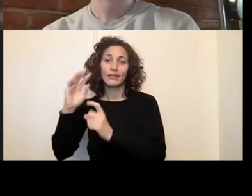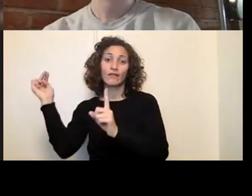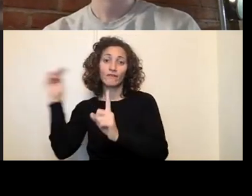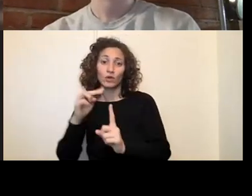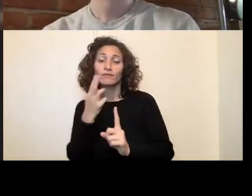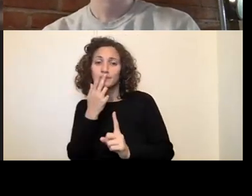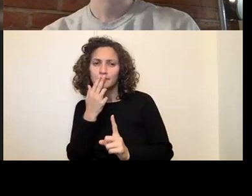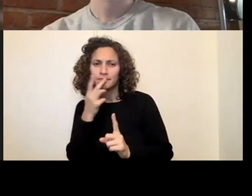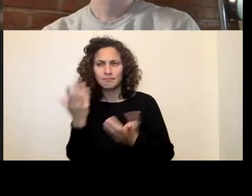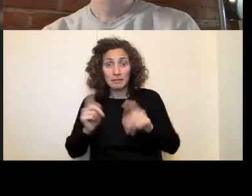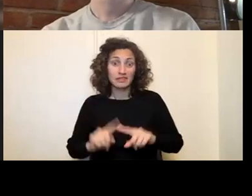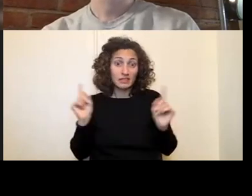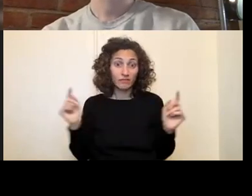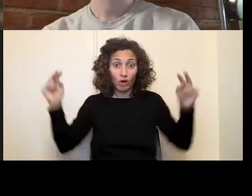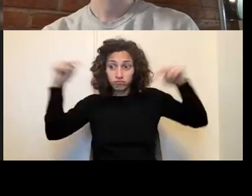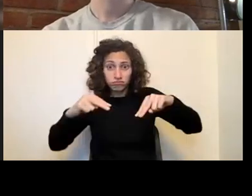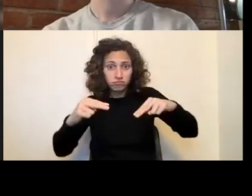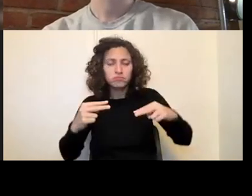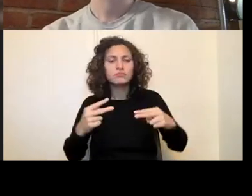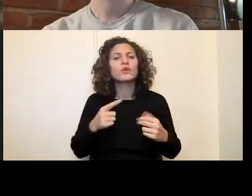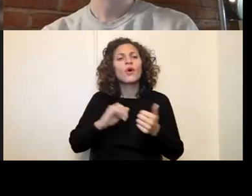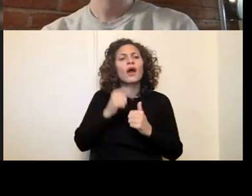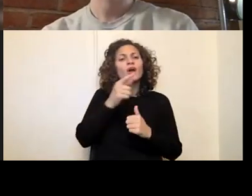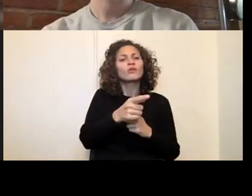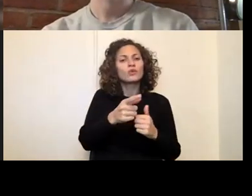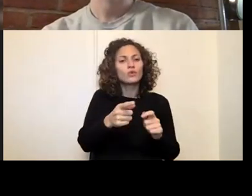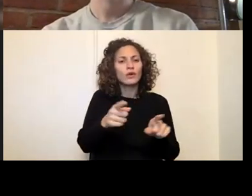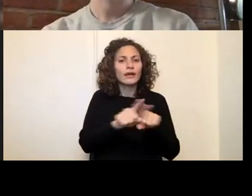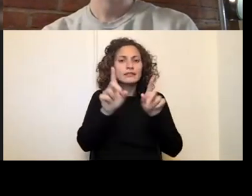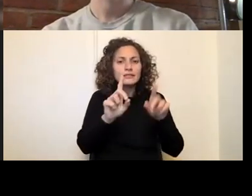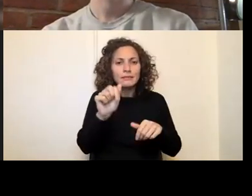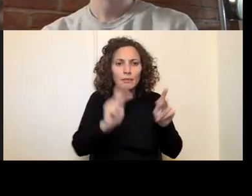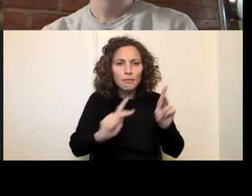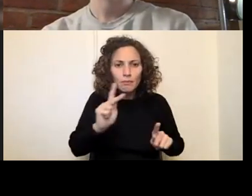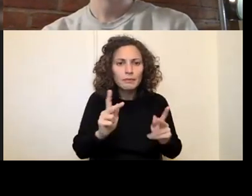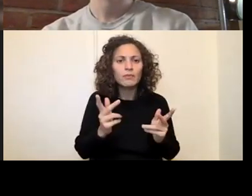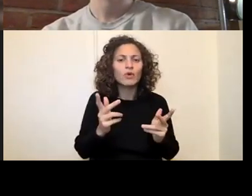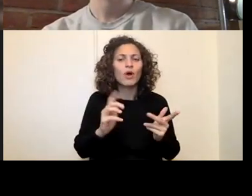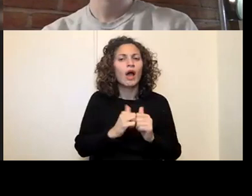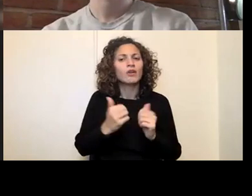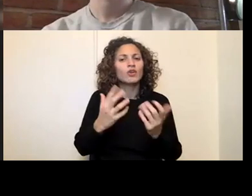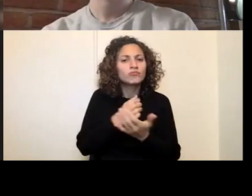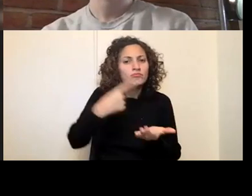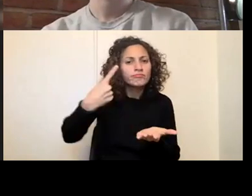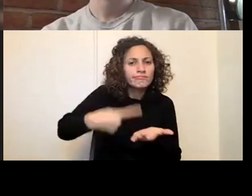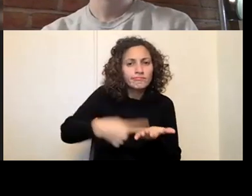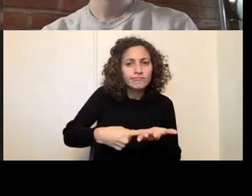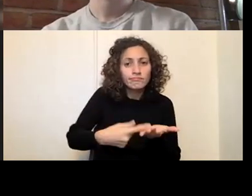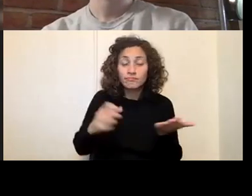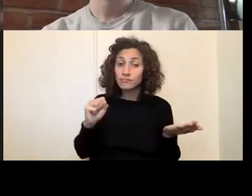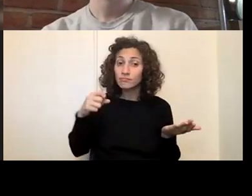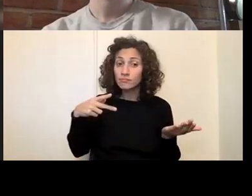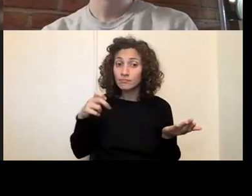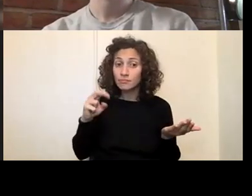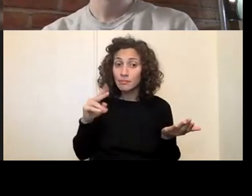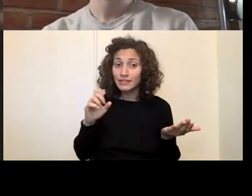go about having that conversation with your partner? And Spencer, do you want to take this? And we'll